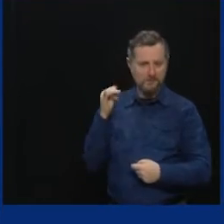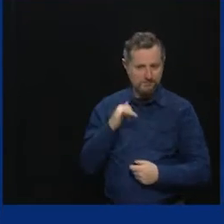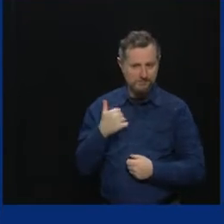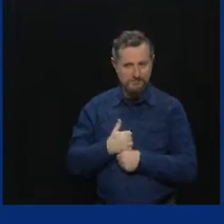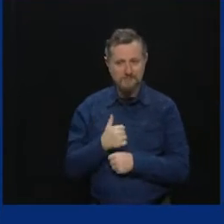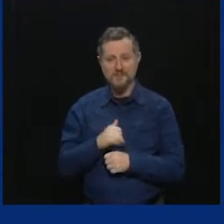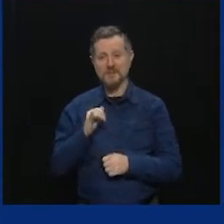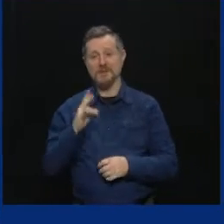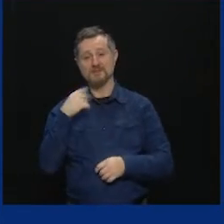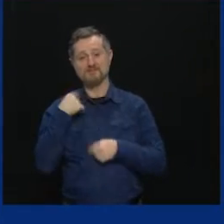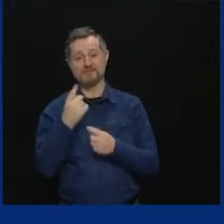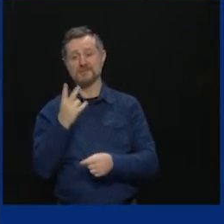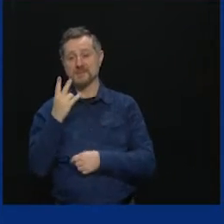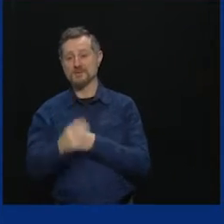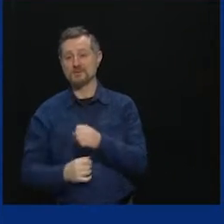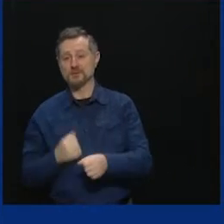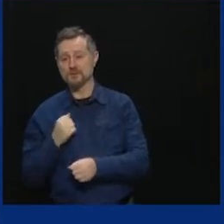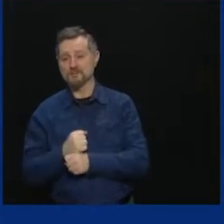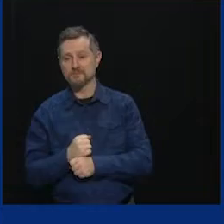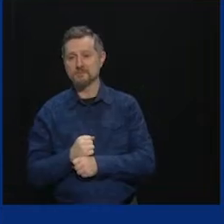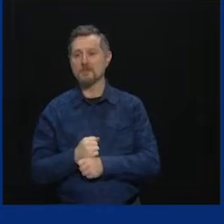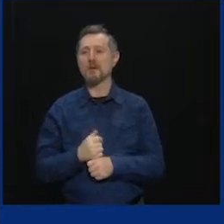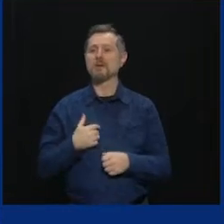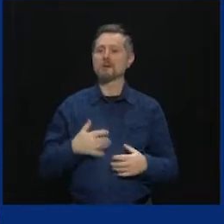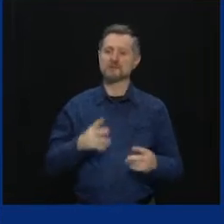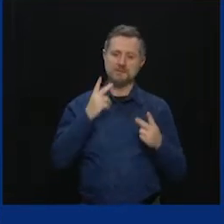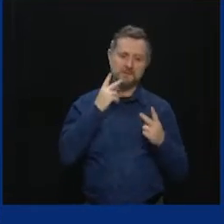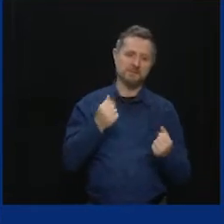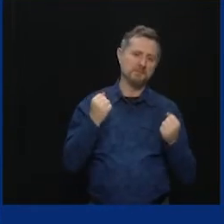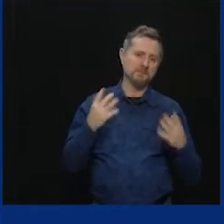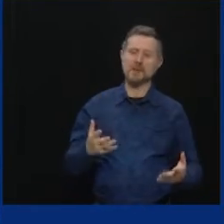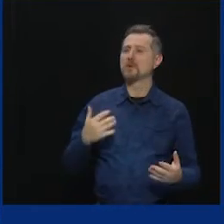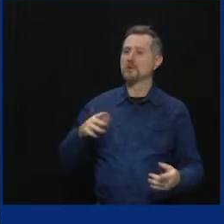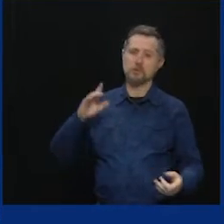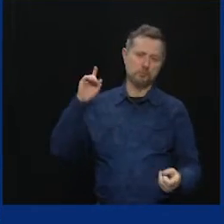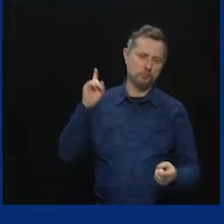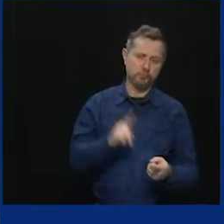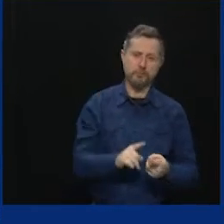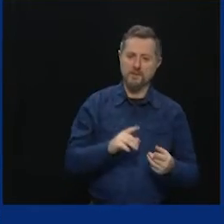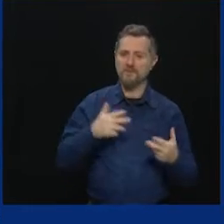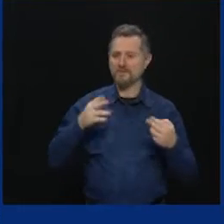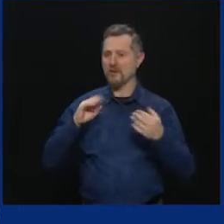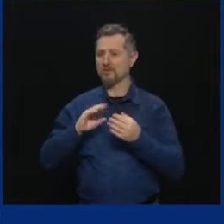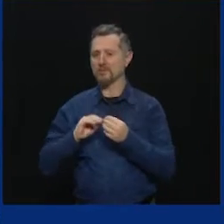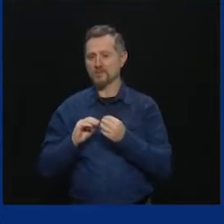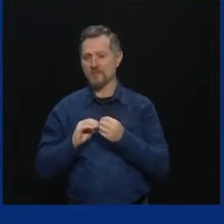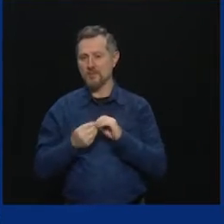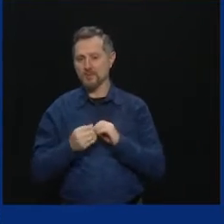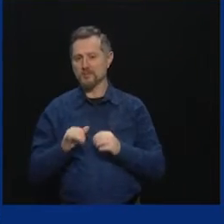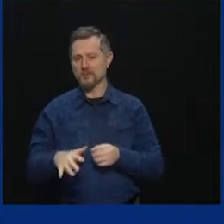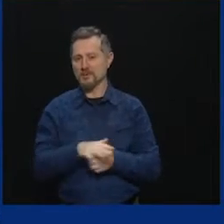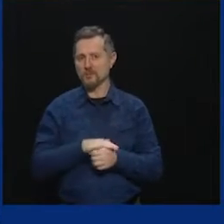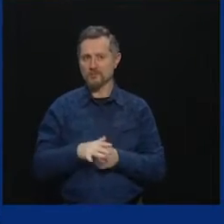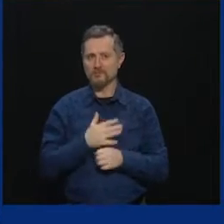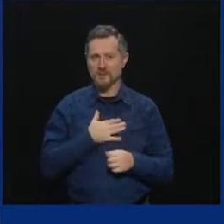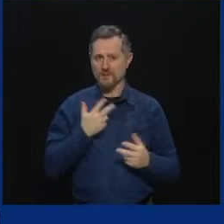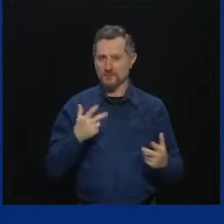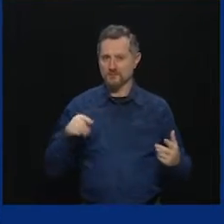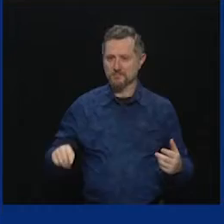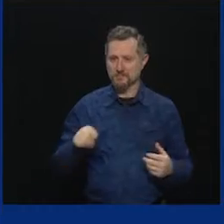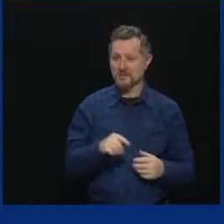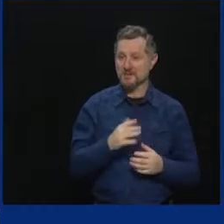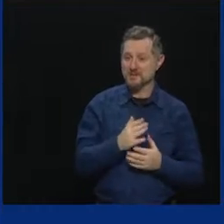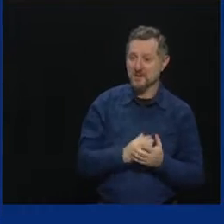at Jacobi Hospital, we have seen a drastic reduction in gun violence in all our catchment areas, some by more than